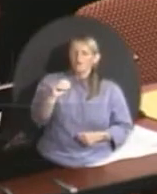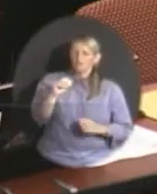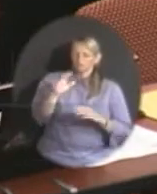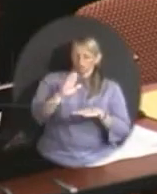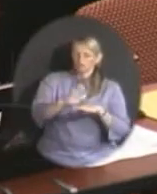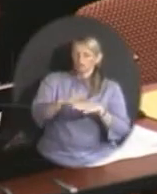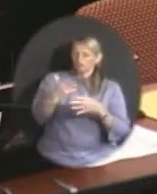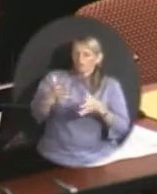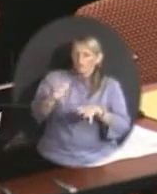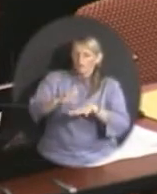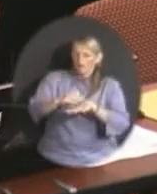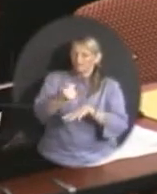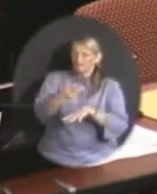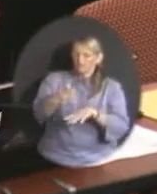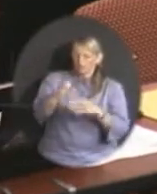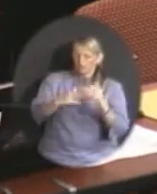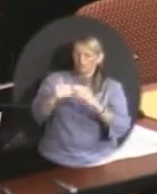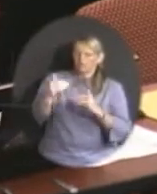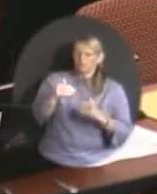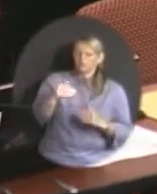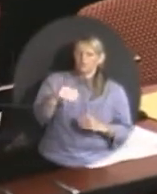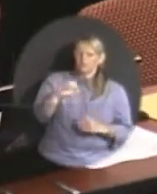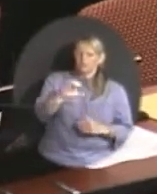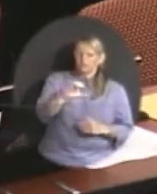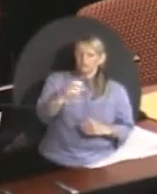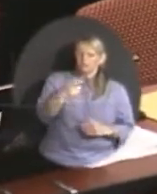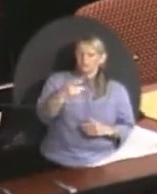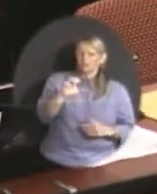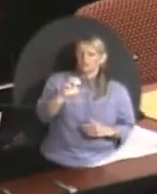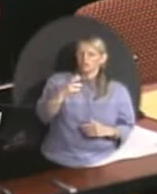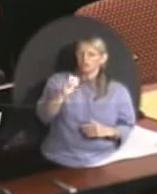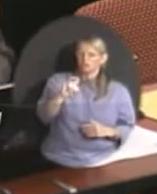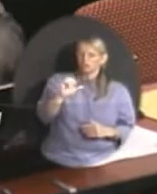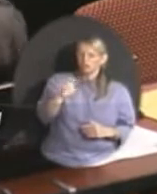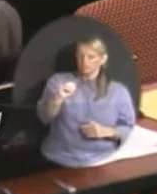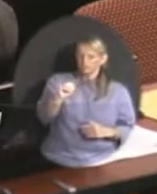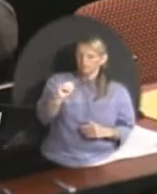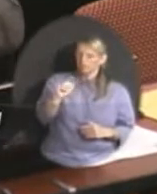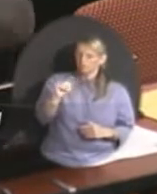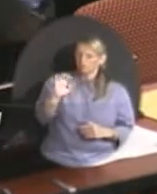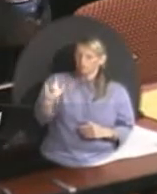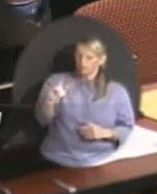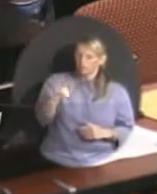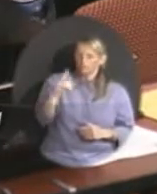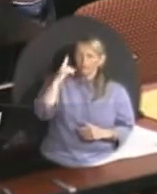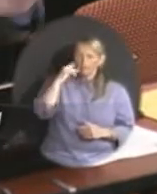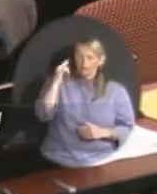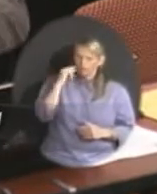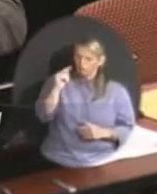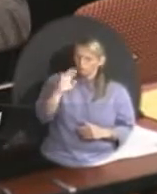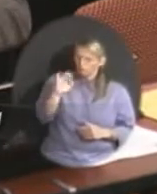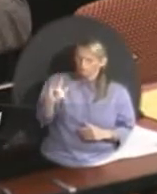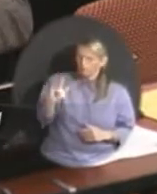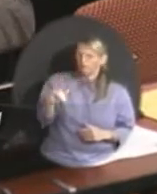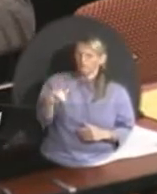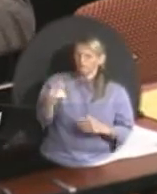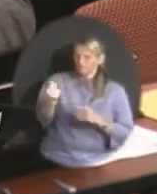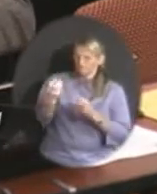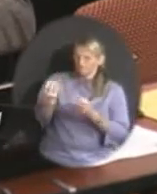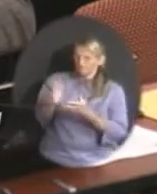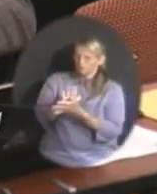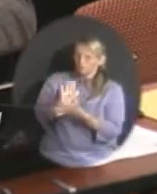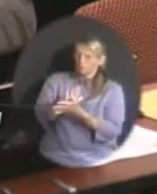Prairie Trail, California Trail. So it's an exterior material. It's not block. It's a insulation system with a